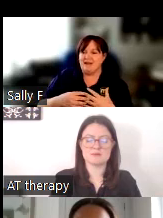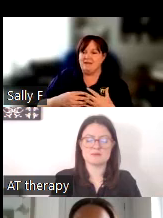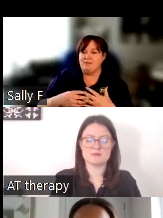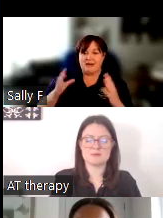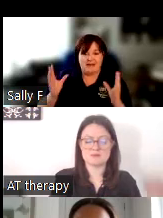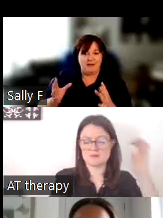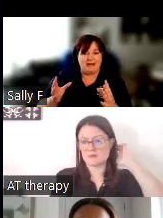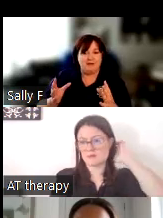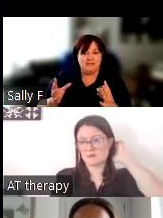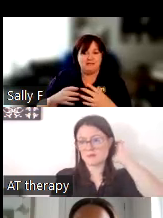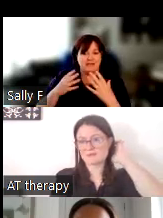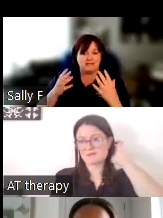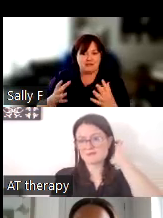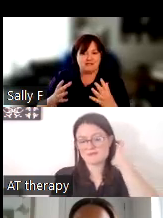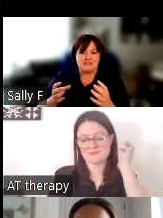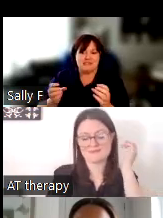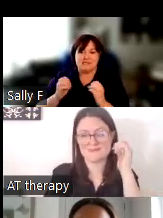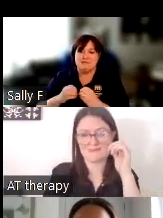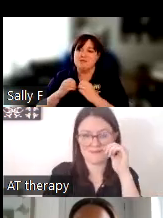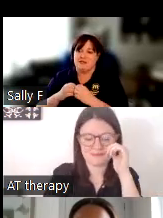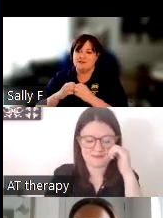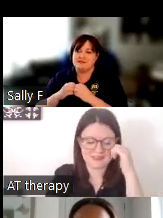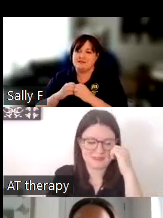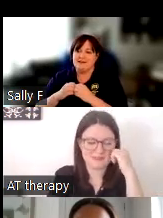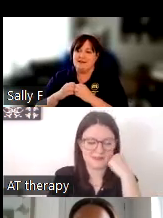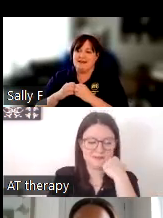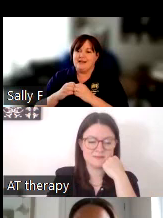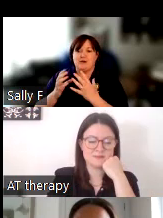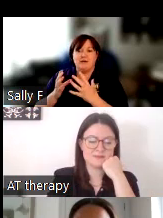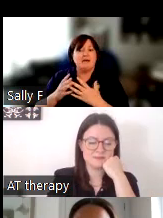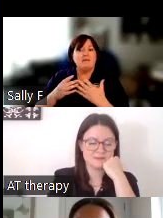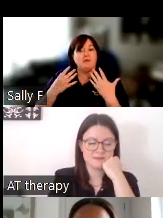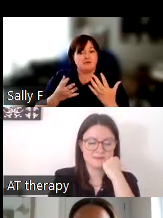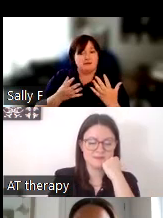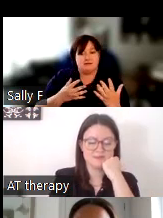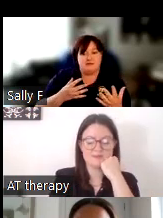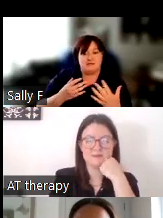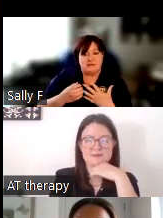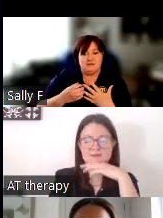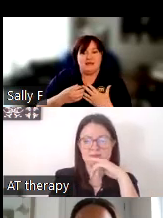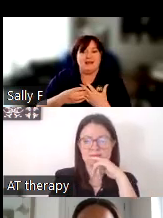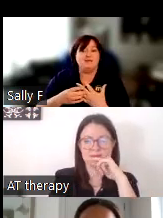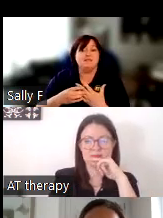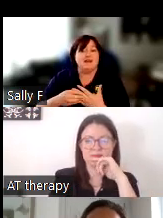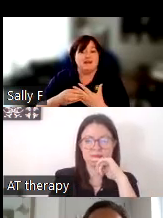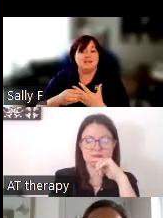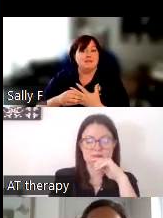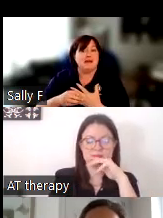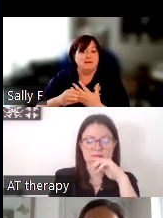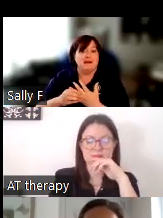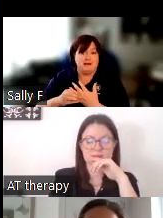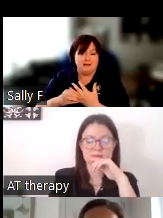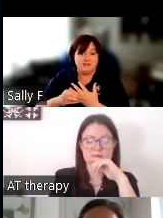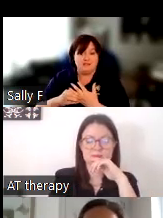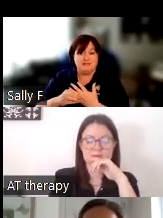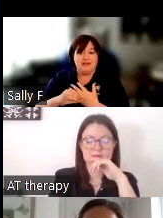going to break down my language and my instructions into small chunks, showing him what I was going to do. And I used signs to back